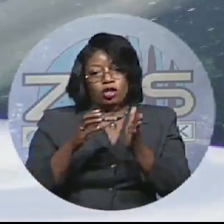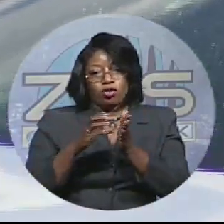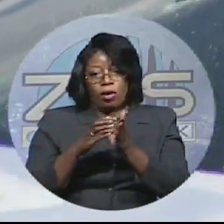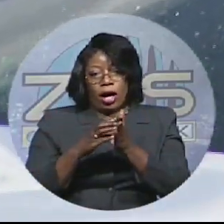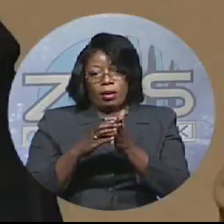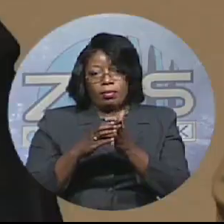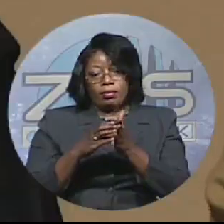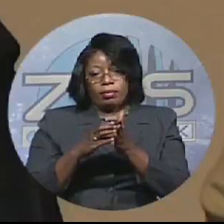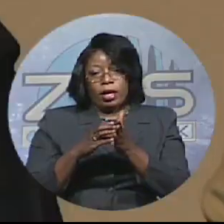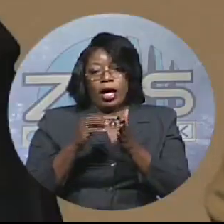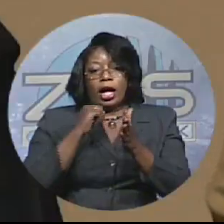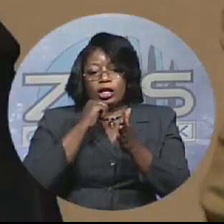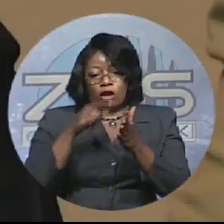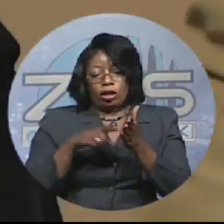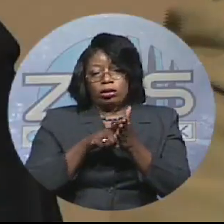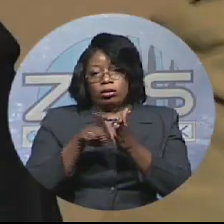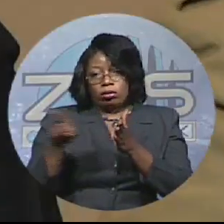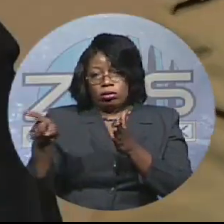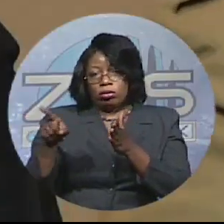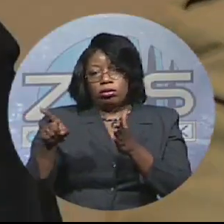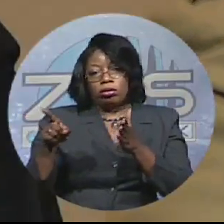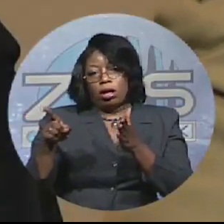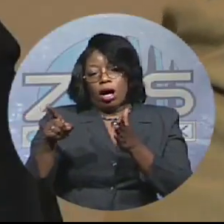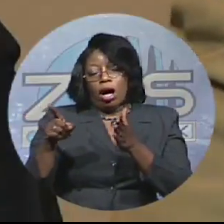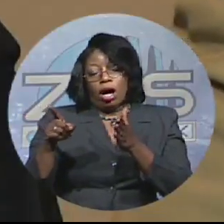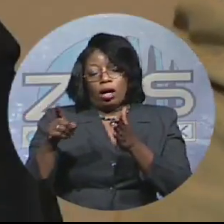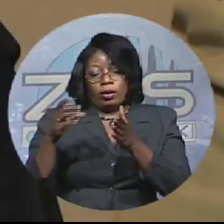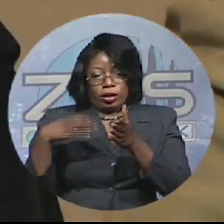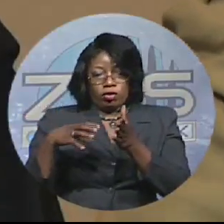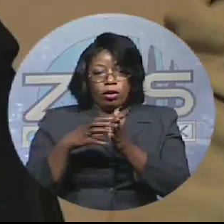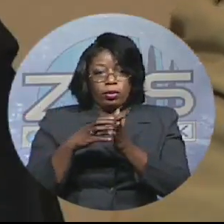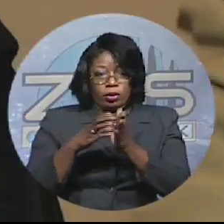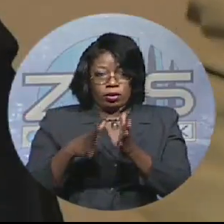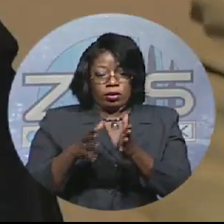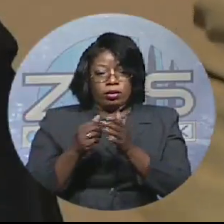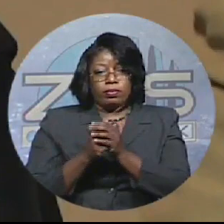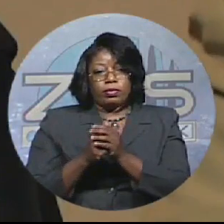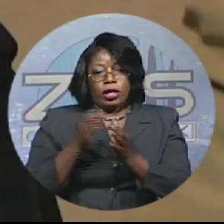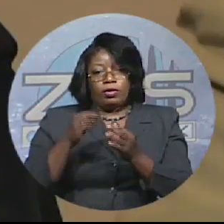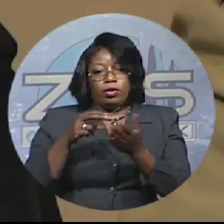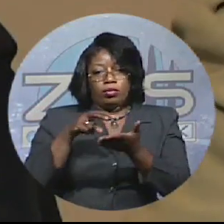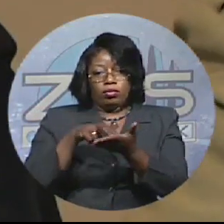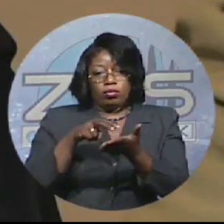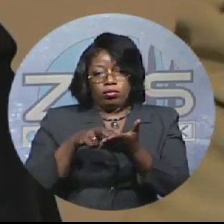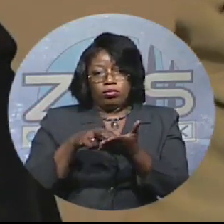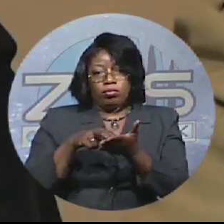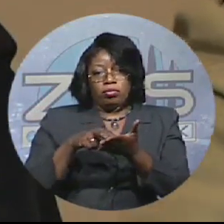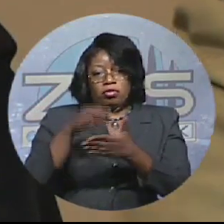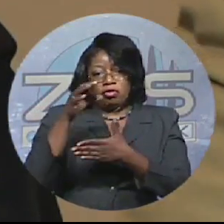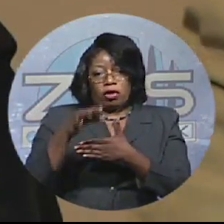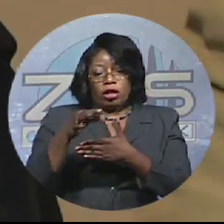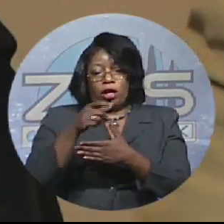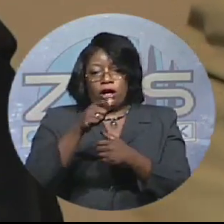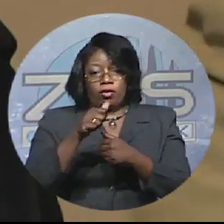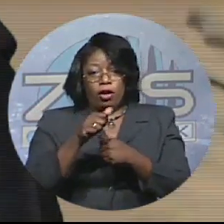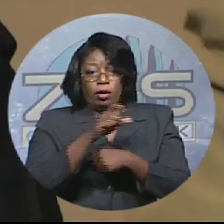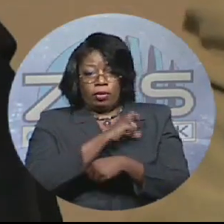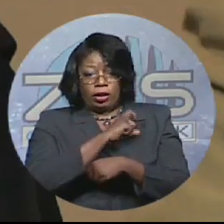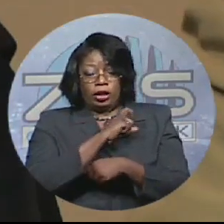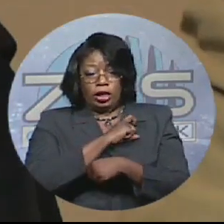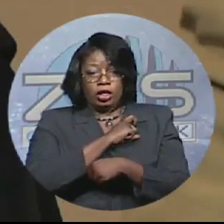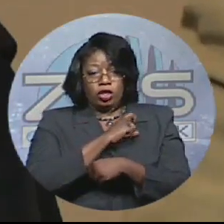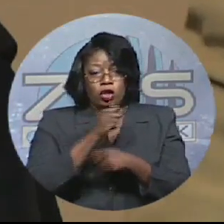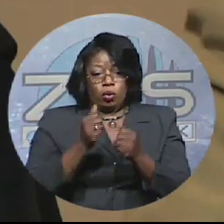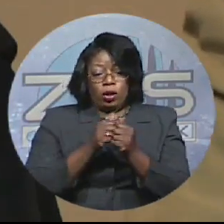step to criminals. If you have an illegal gun in your possession, turn it in. If you confront an officer with an illegal gun, I'm asking